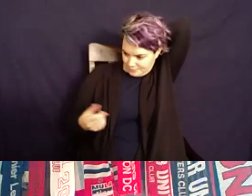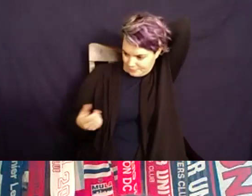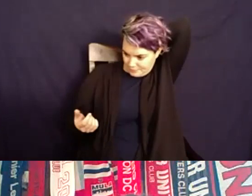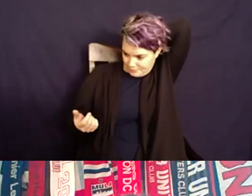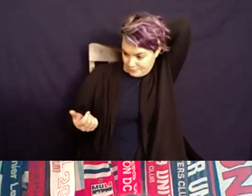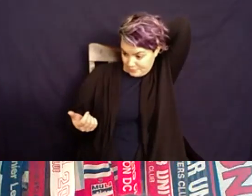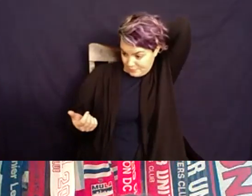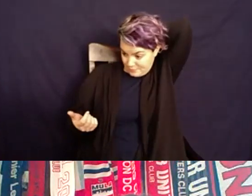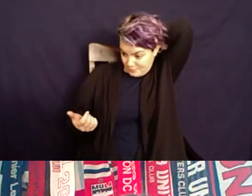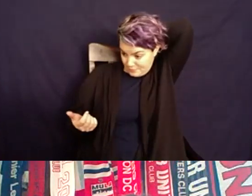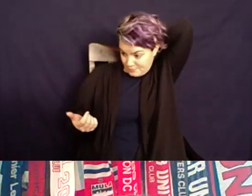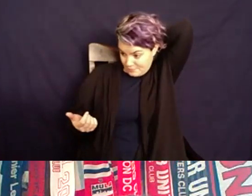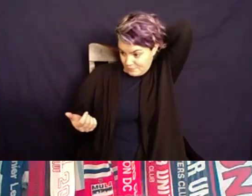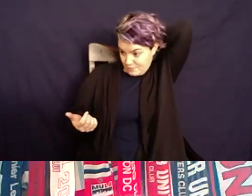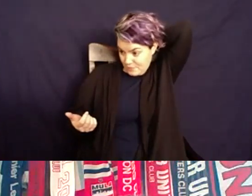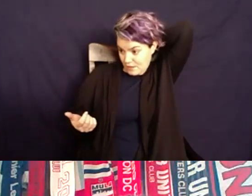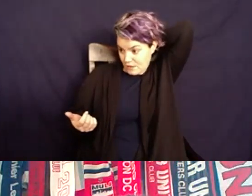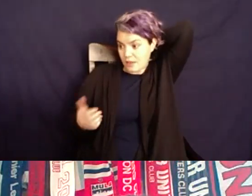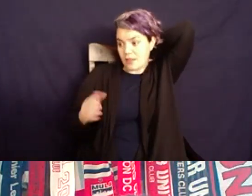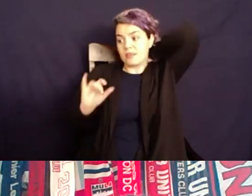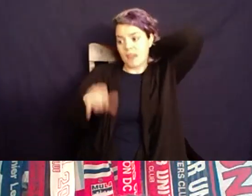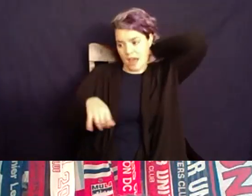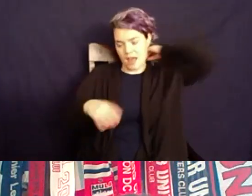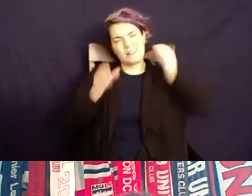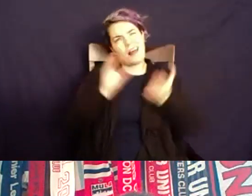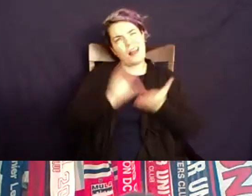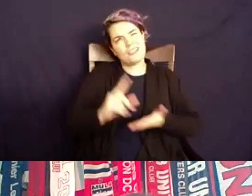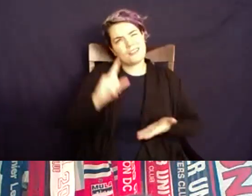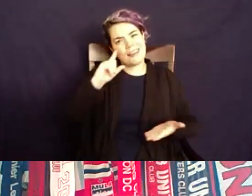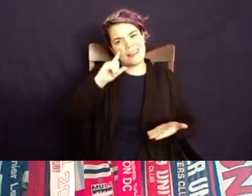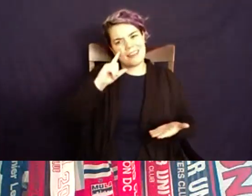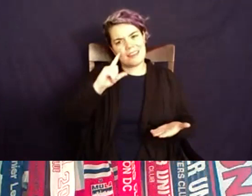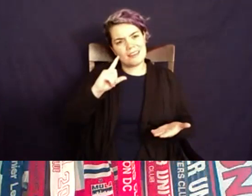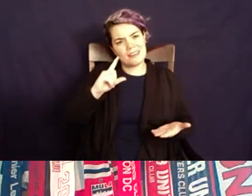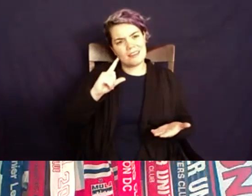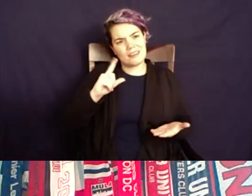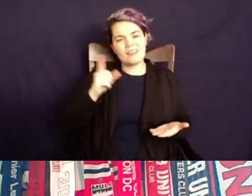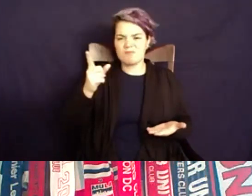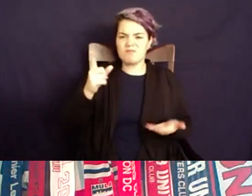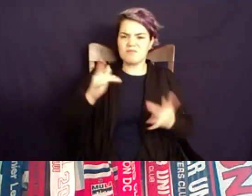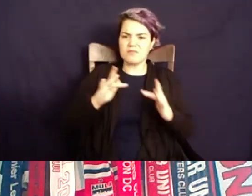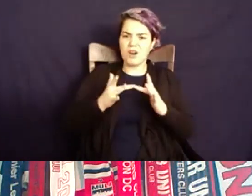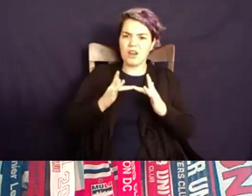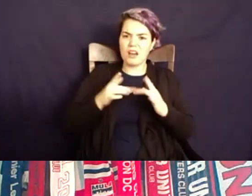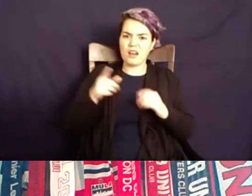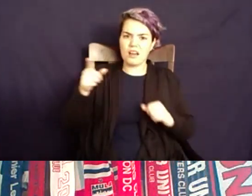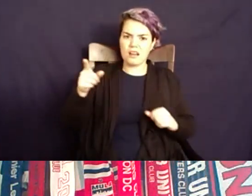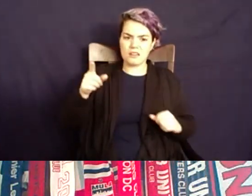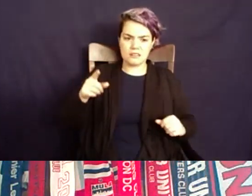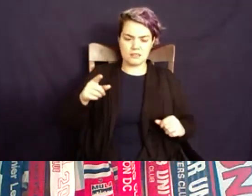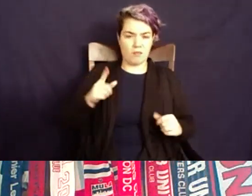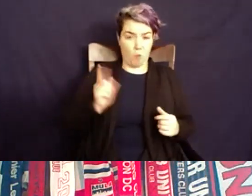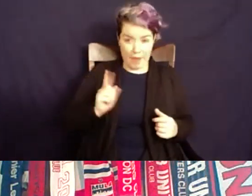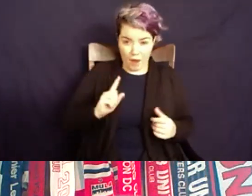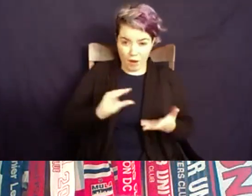those allocations, I believe, were made. I think it's online where they went,